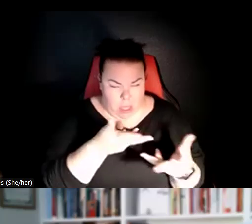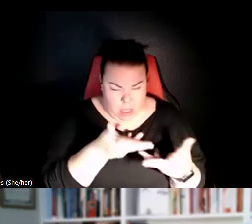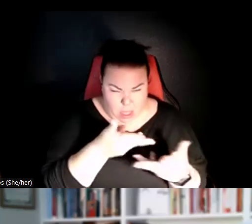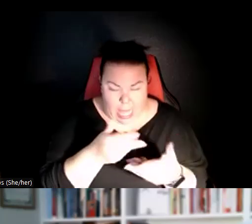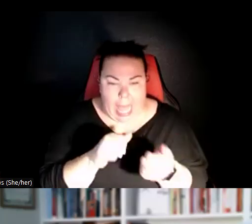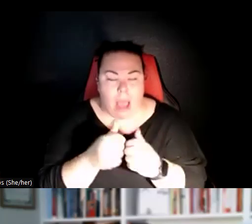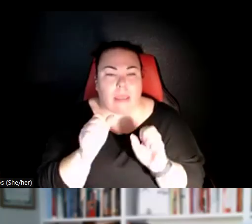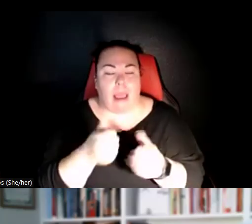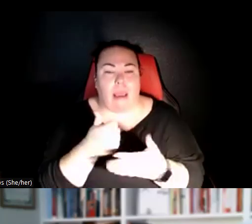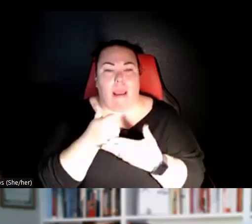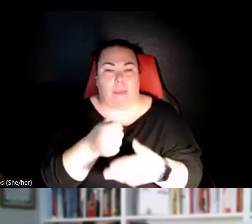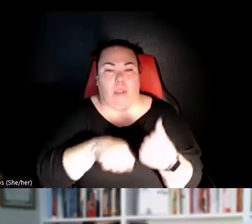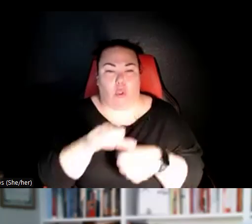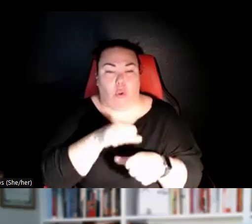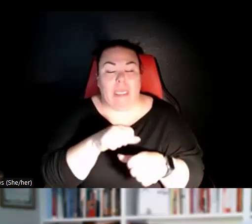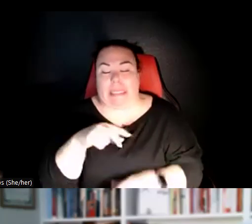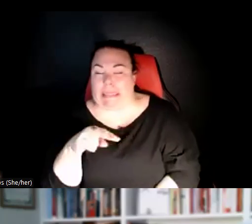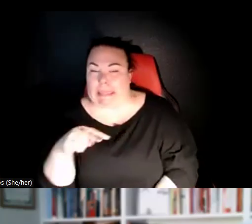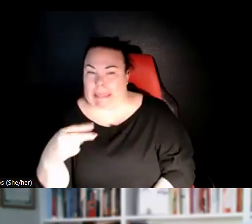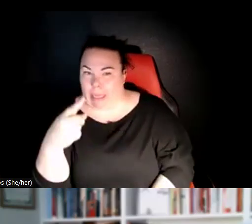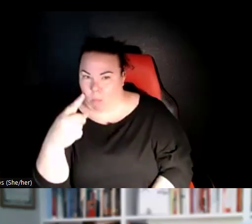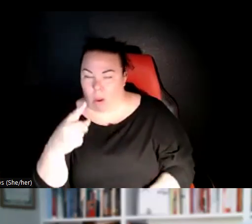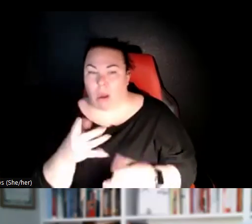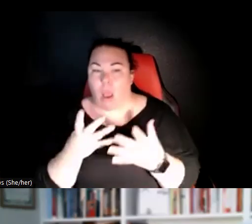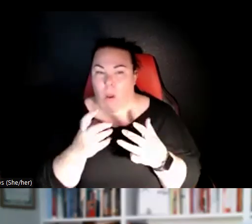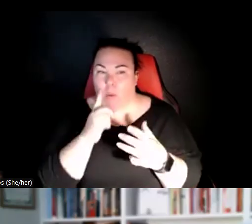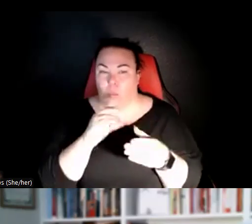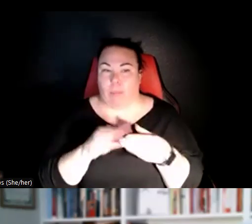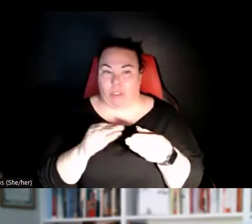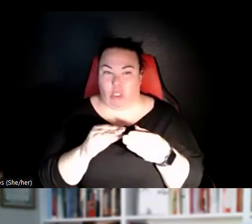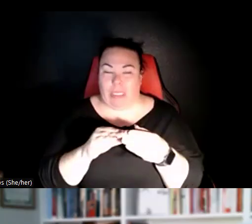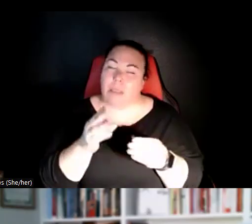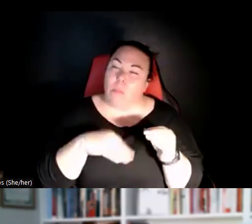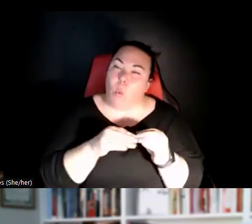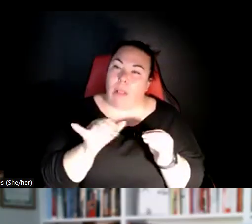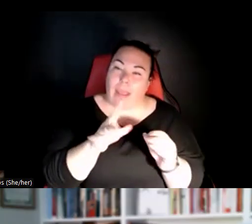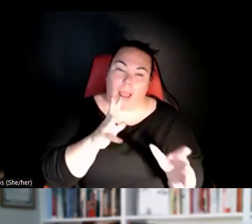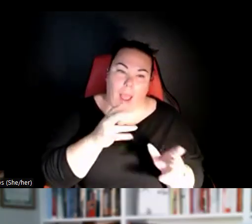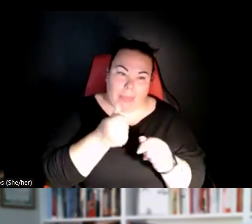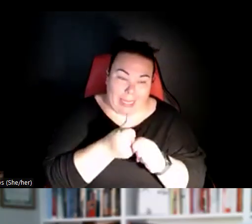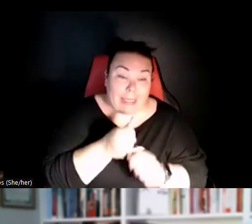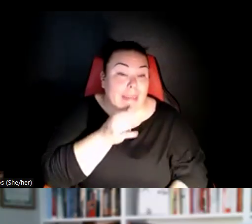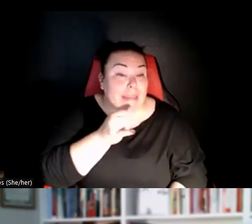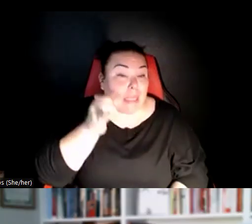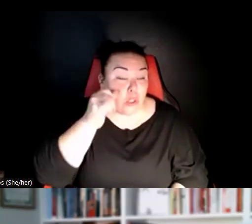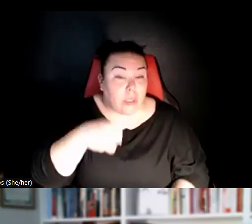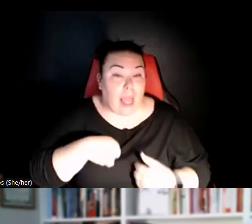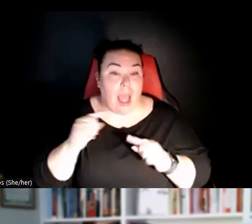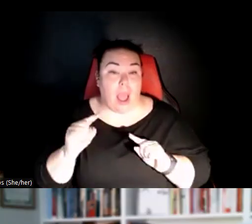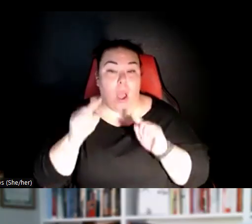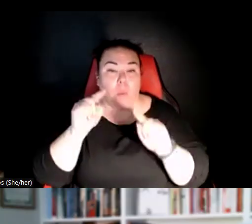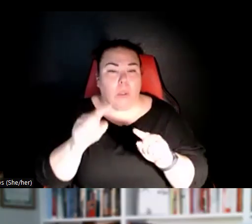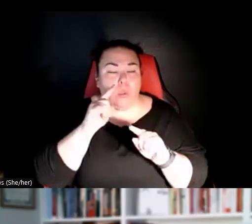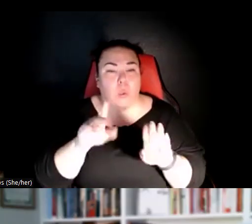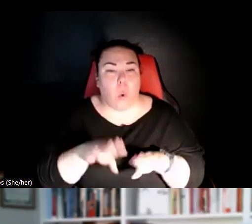I'll just mention quickly, update to one. Yesterday, I went to the open house of Altadena, where